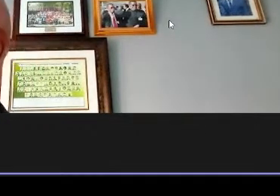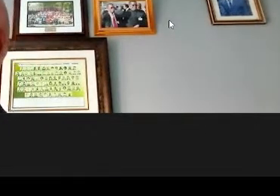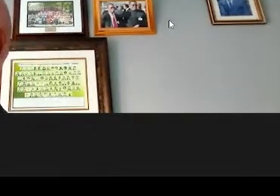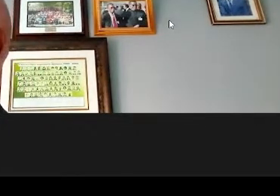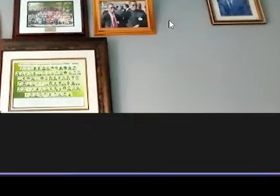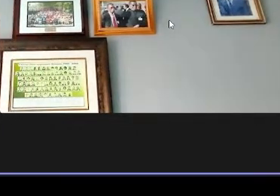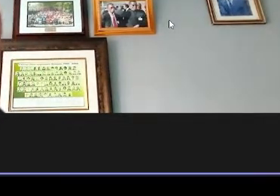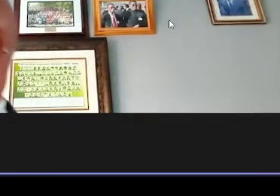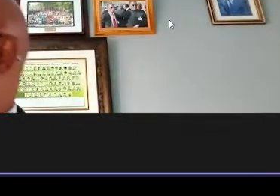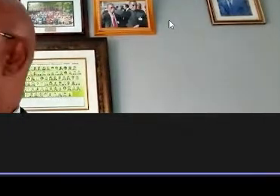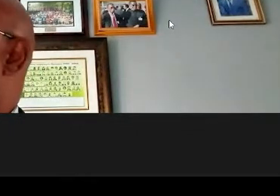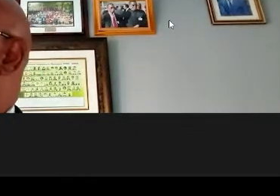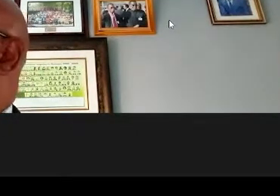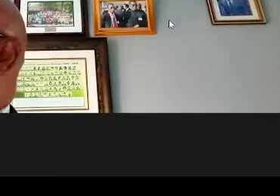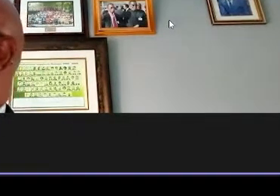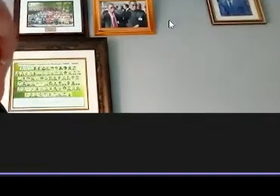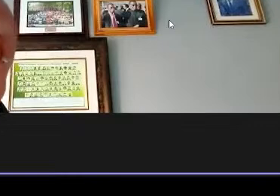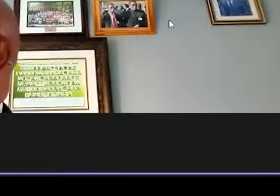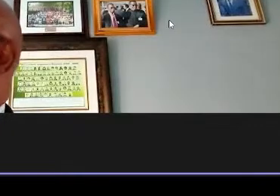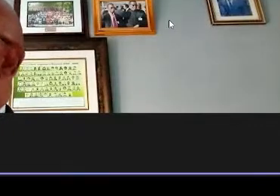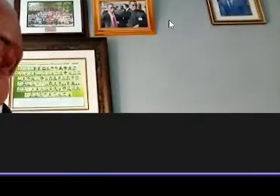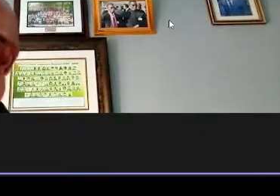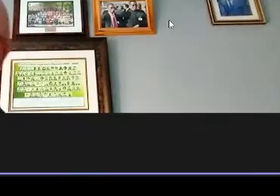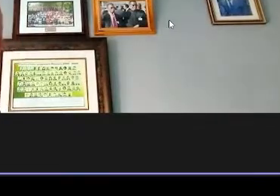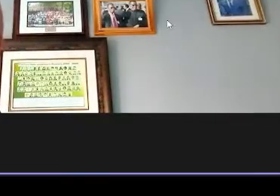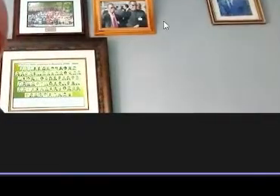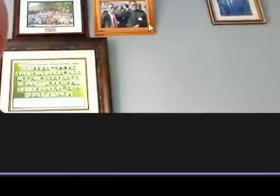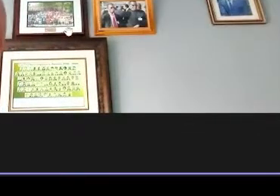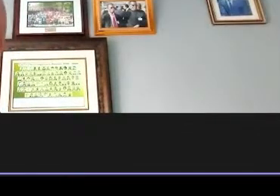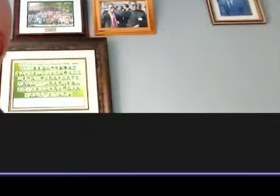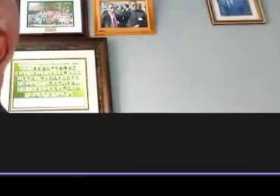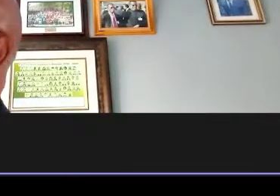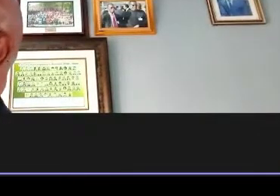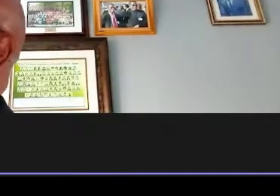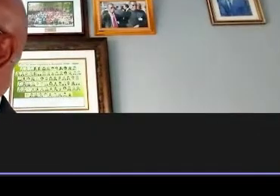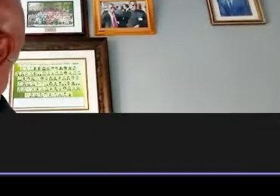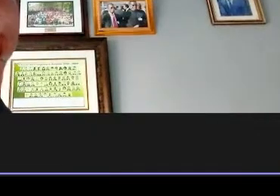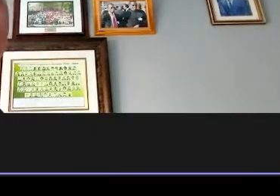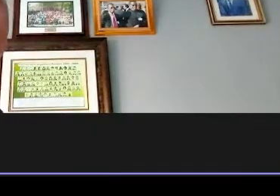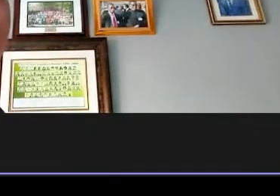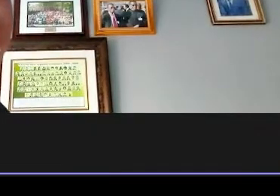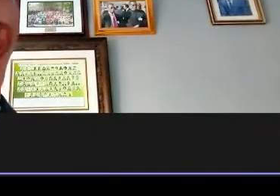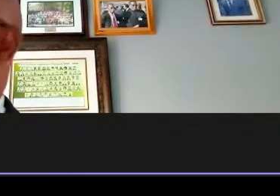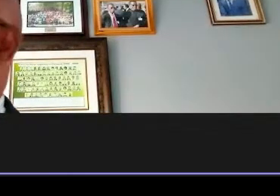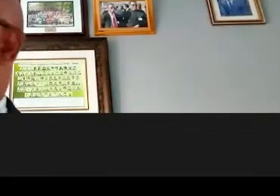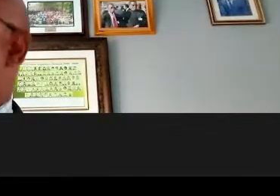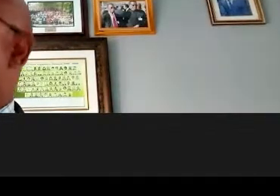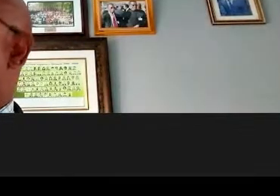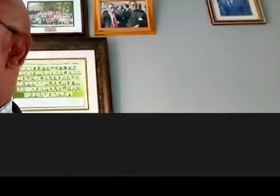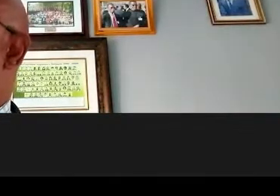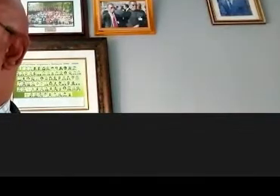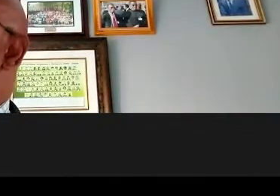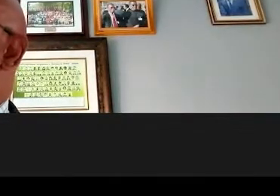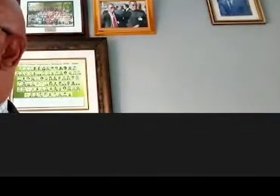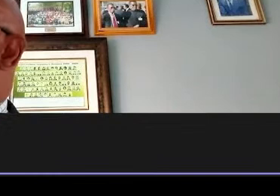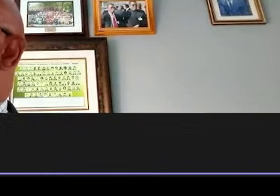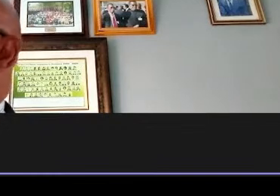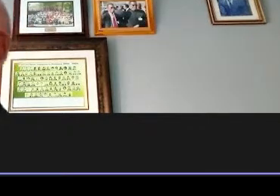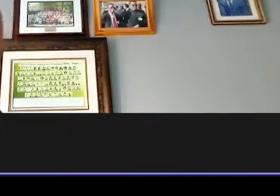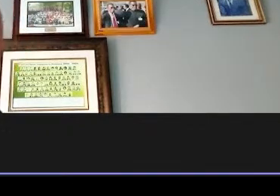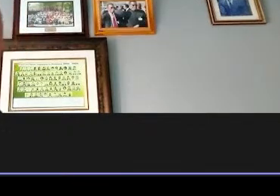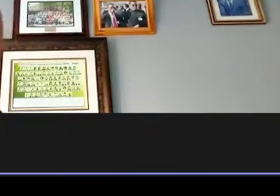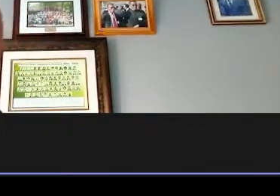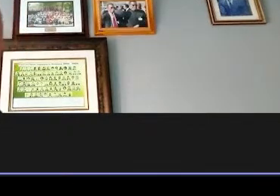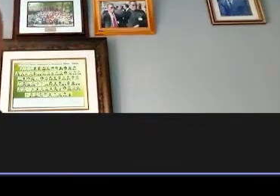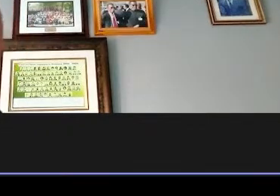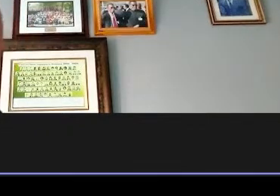committee. However, experience does not allow us to believe that this will materialize. We're